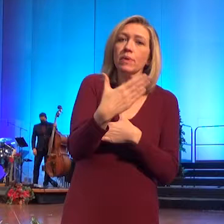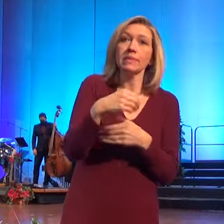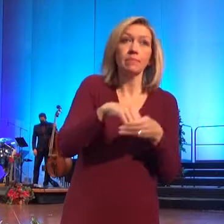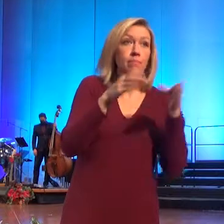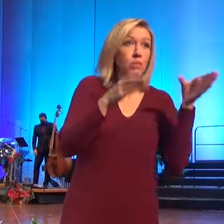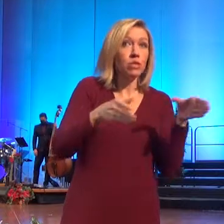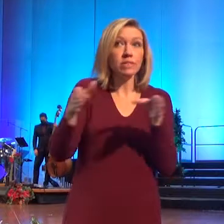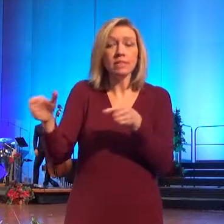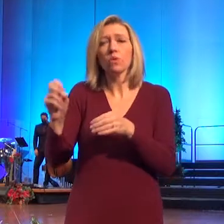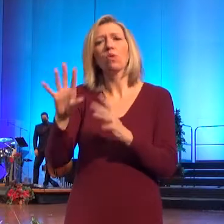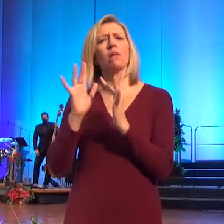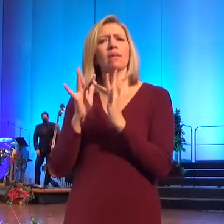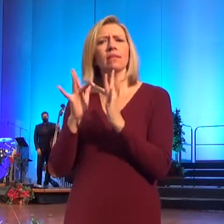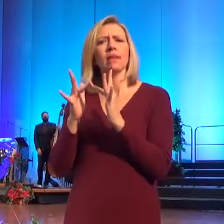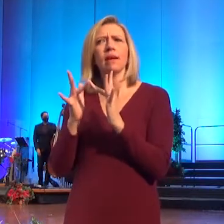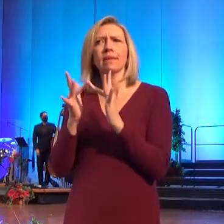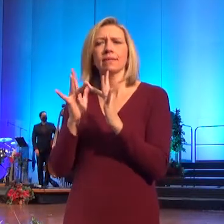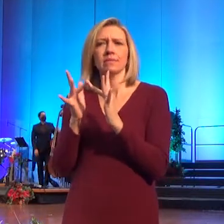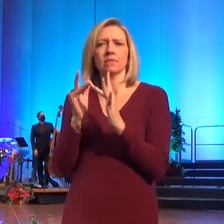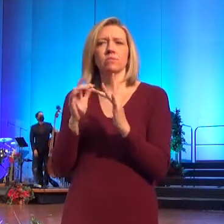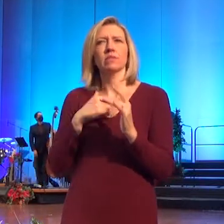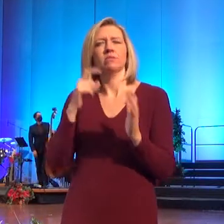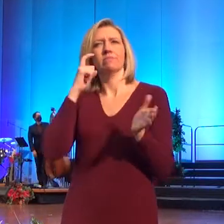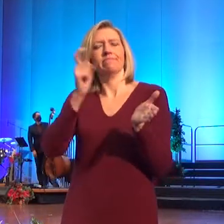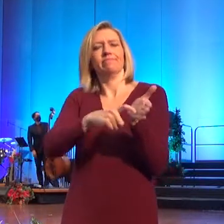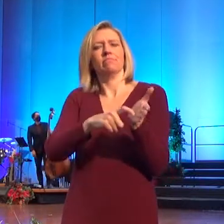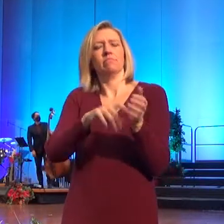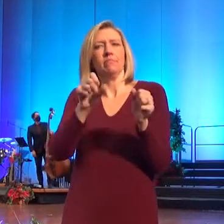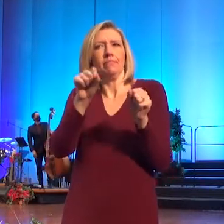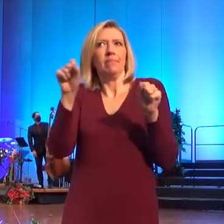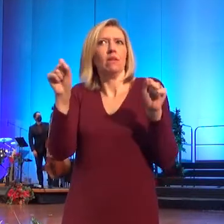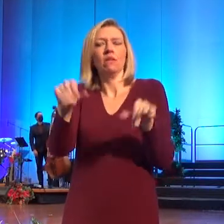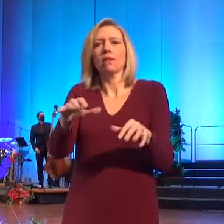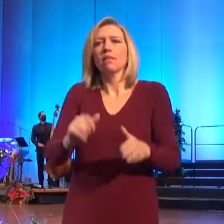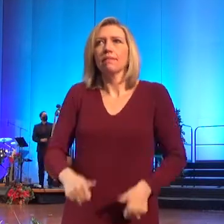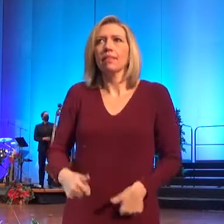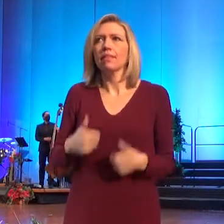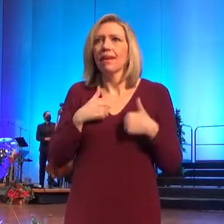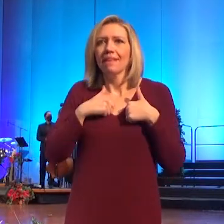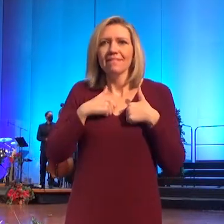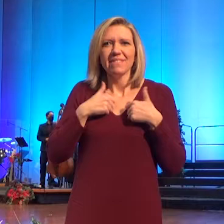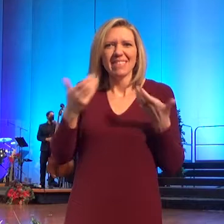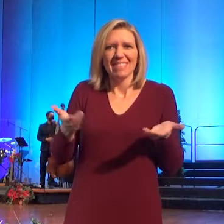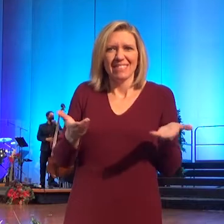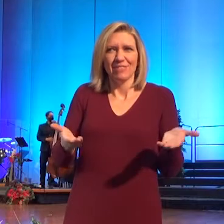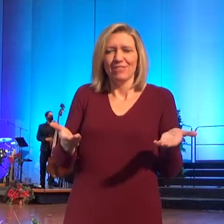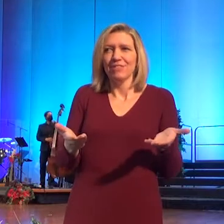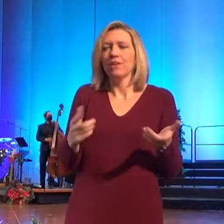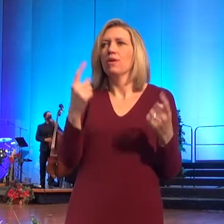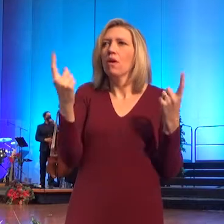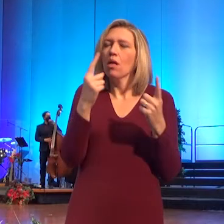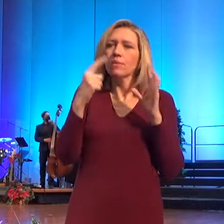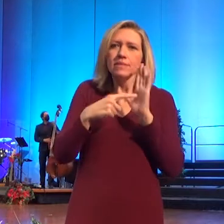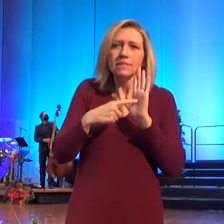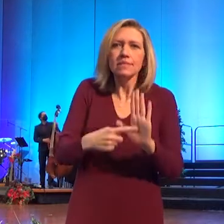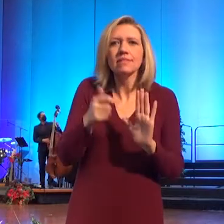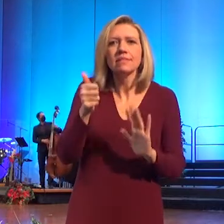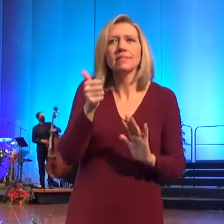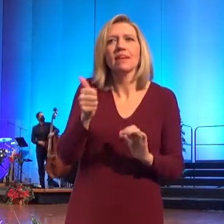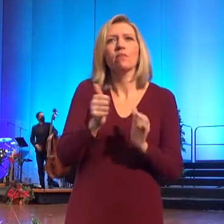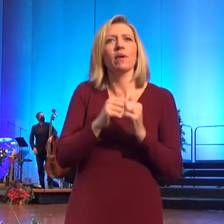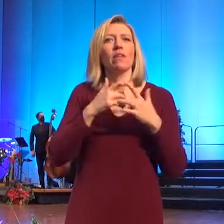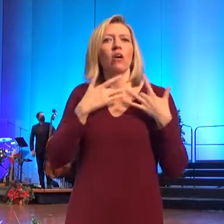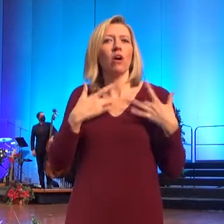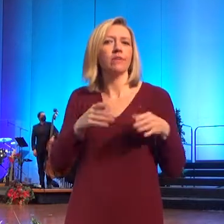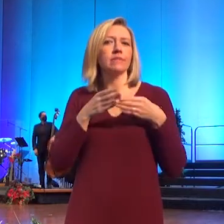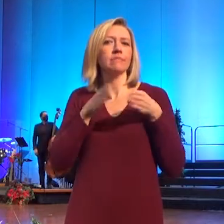person or online. We recognize that the miracle of life is upon us, always expressing itself With